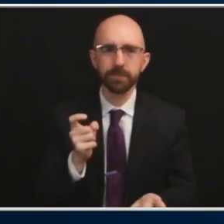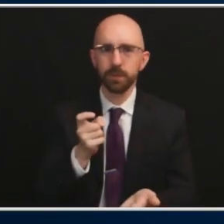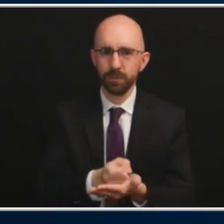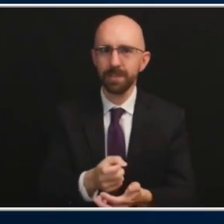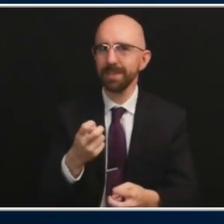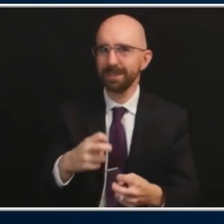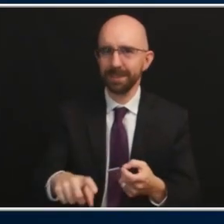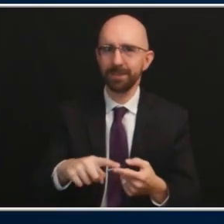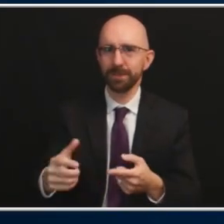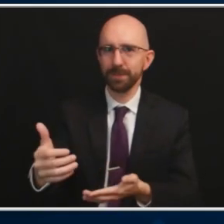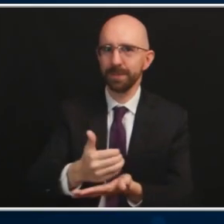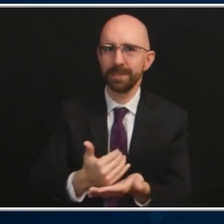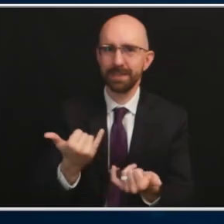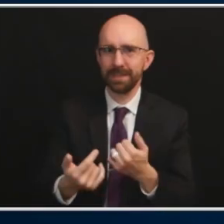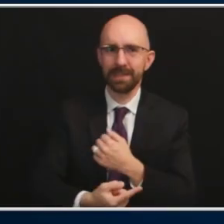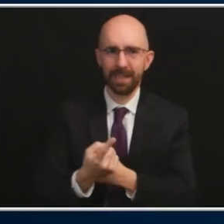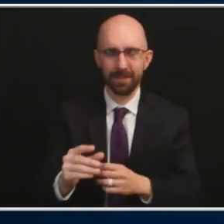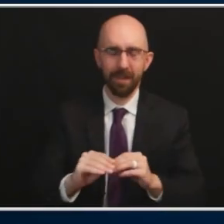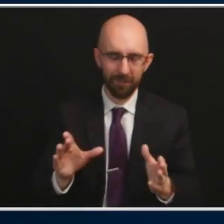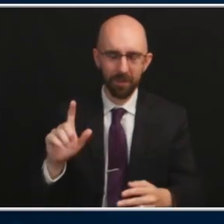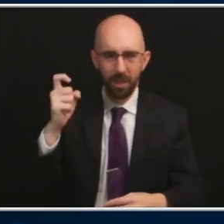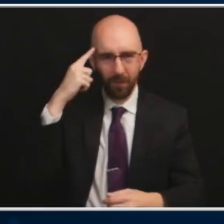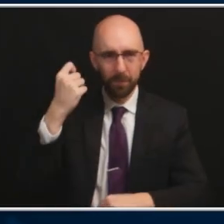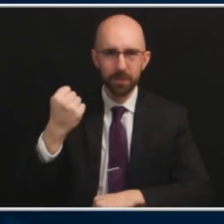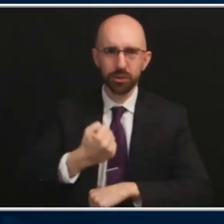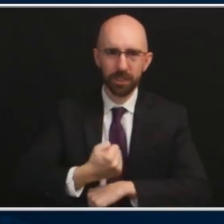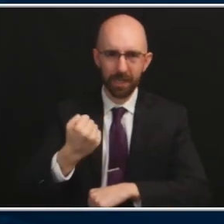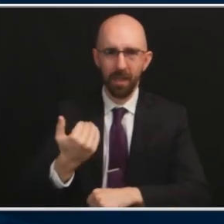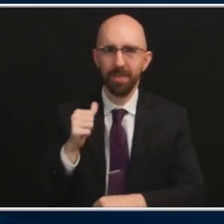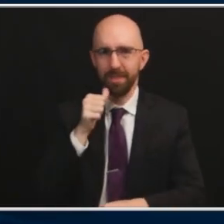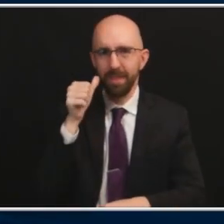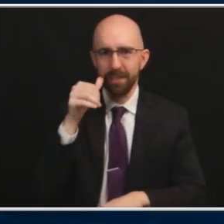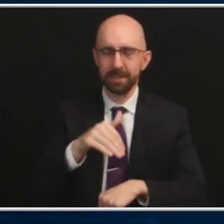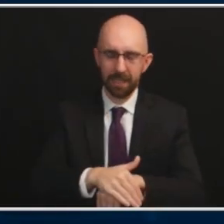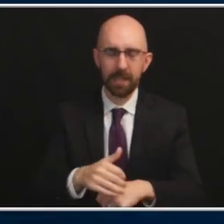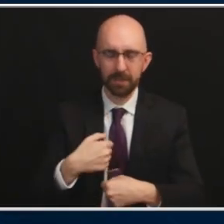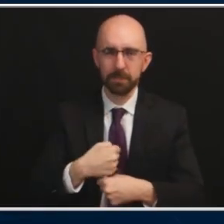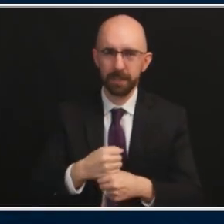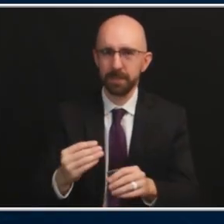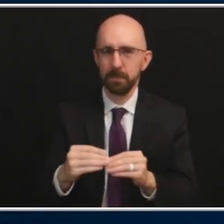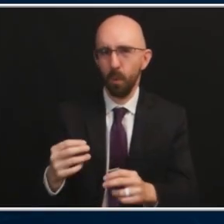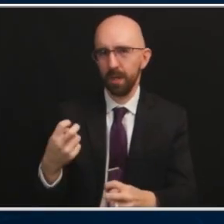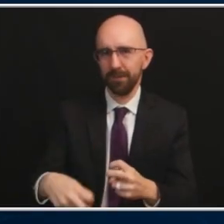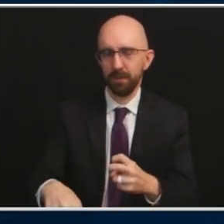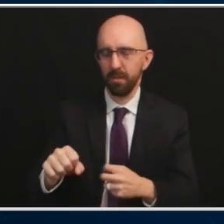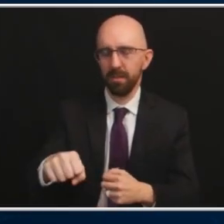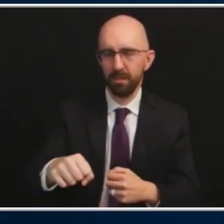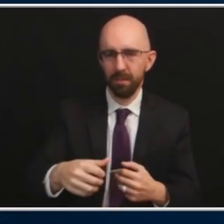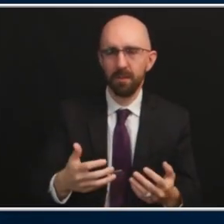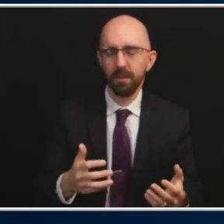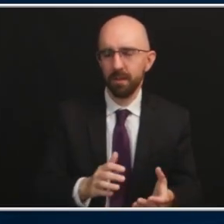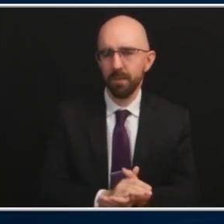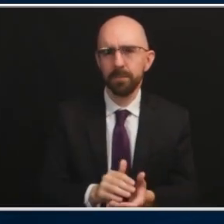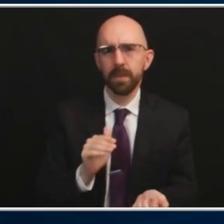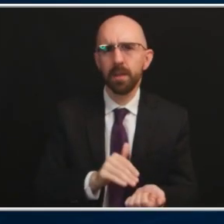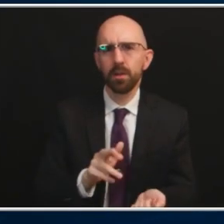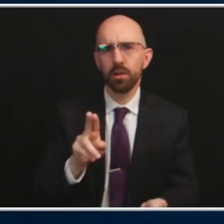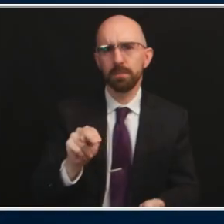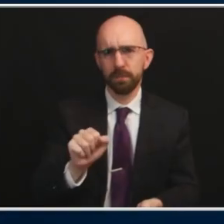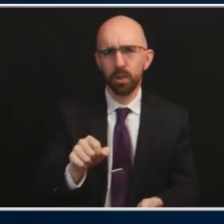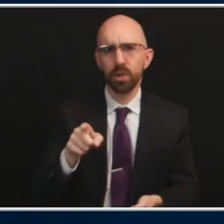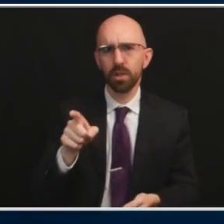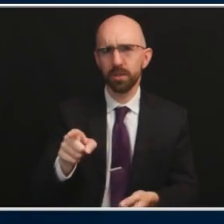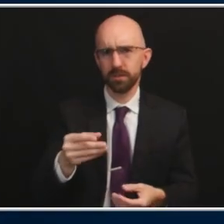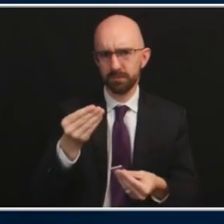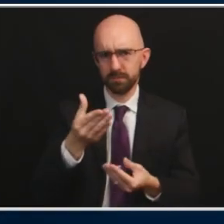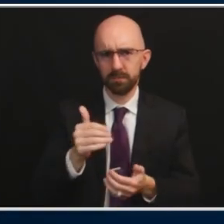these days, and obviously with the government shutdown last night, that makes it a little bit more difficult. But But Dr. Burns, can you tell us how